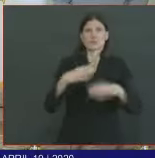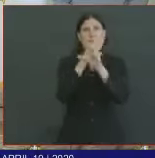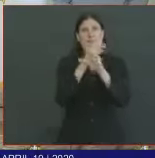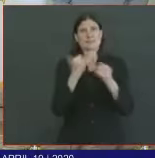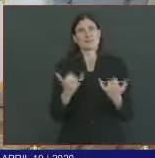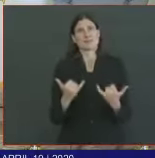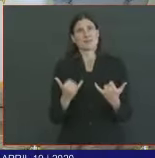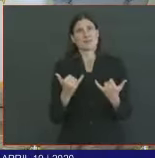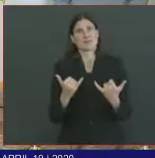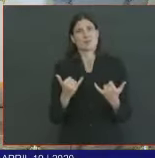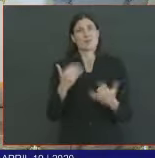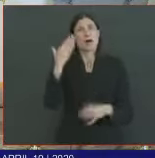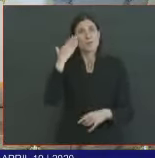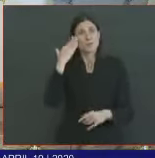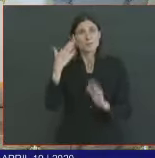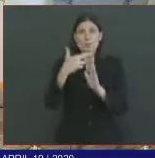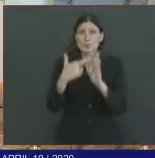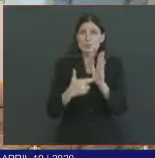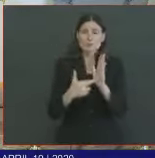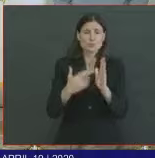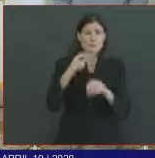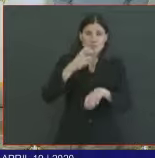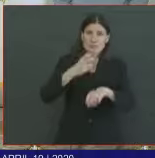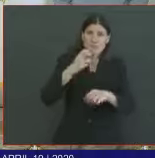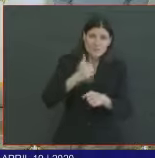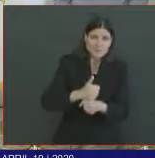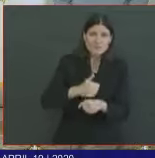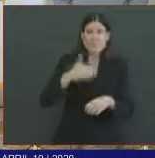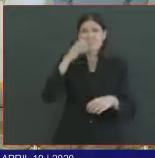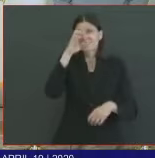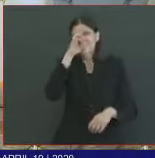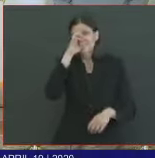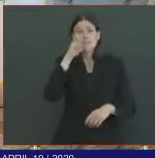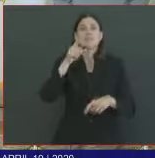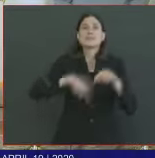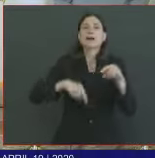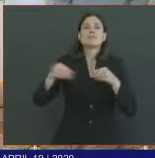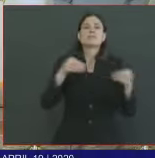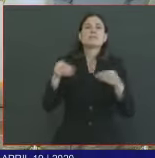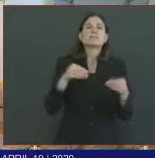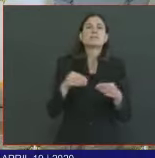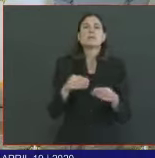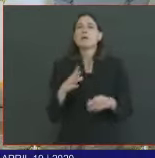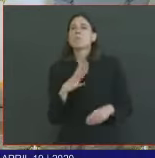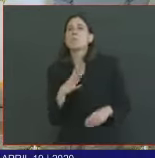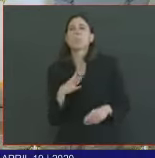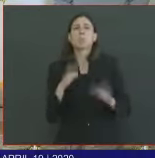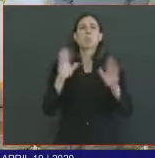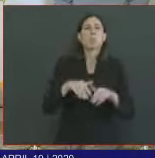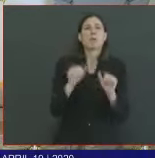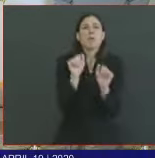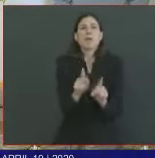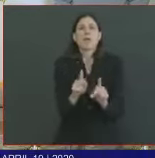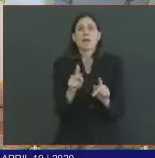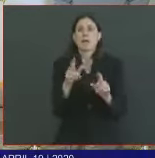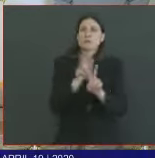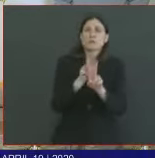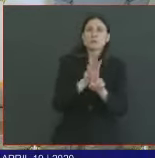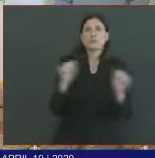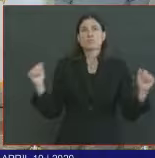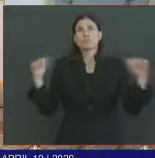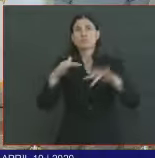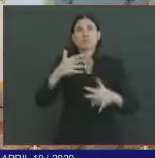the social distancing guidelines, even as it relates to funerals. So I do